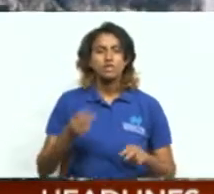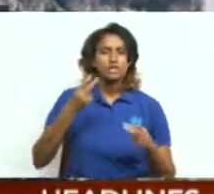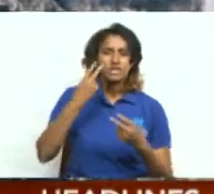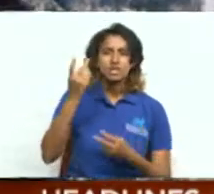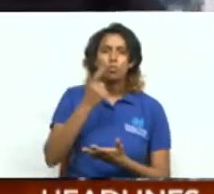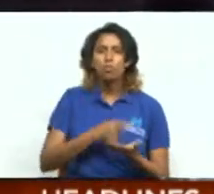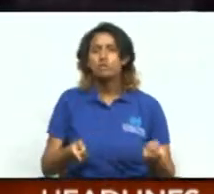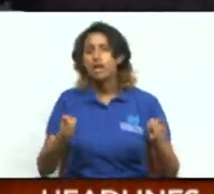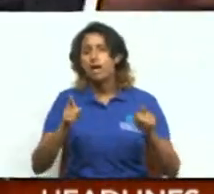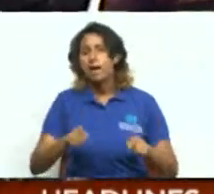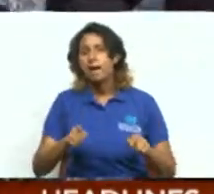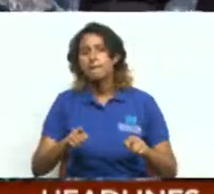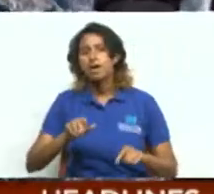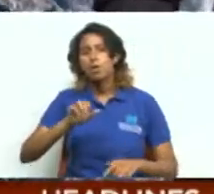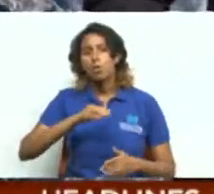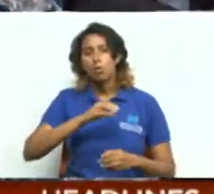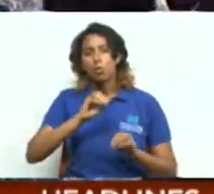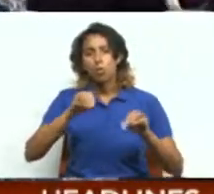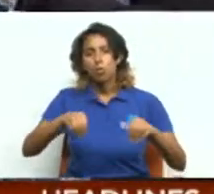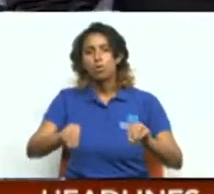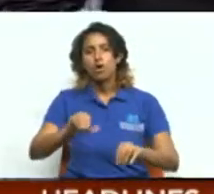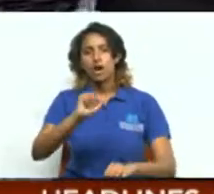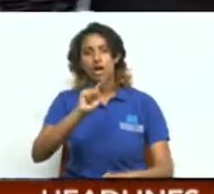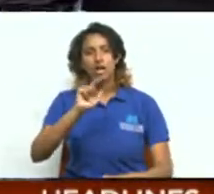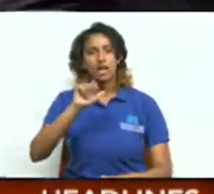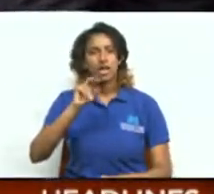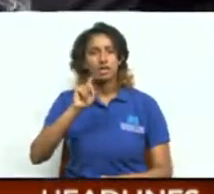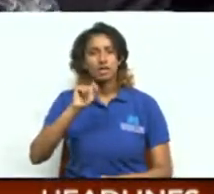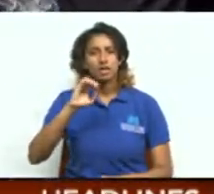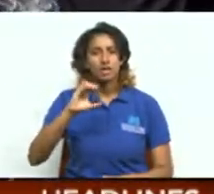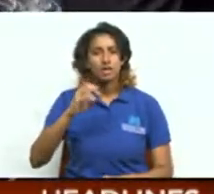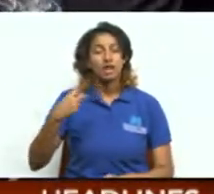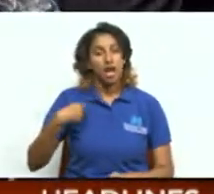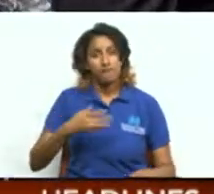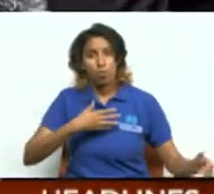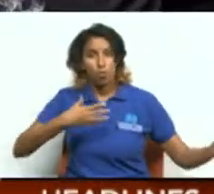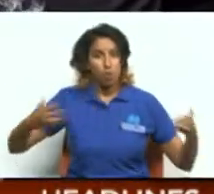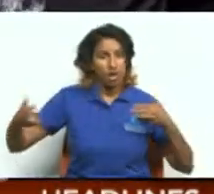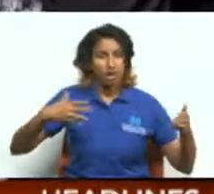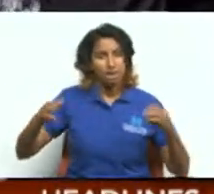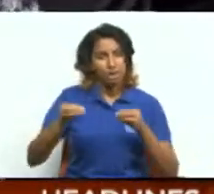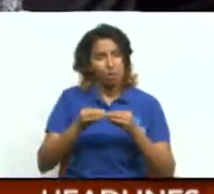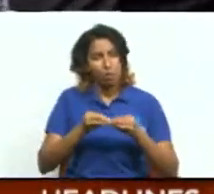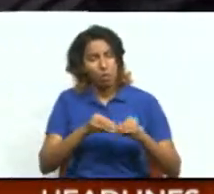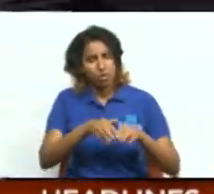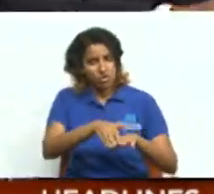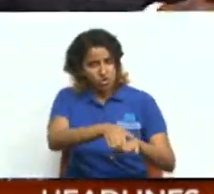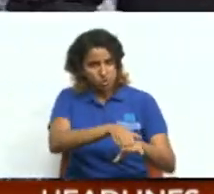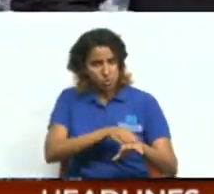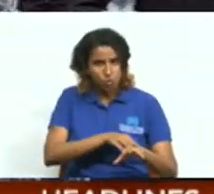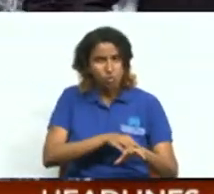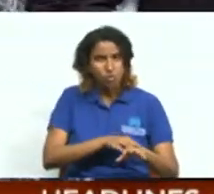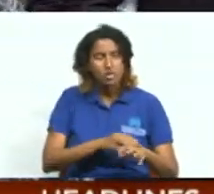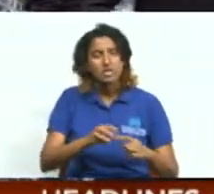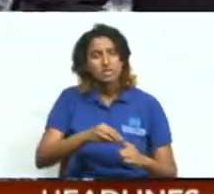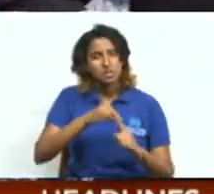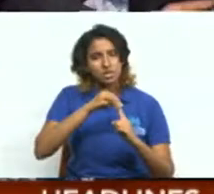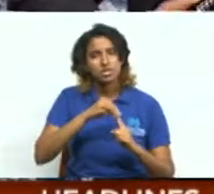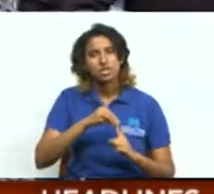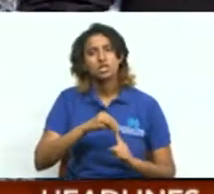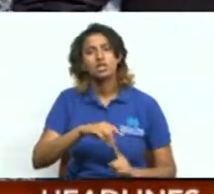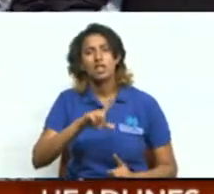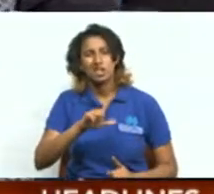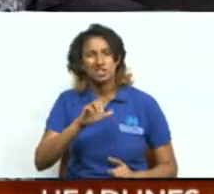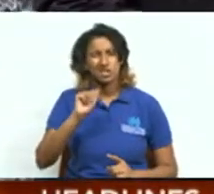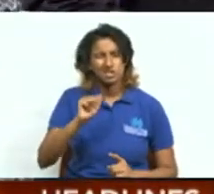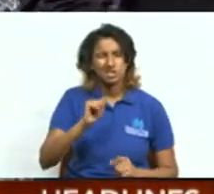Atlantic. And we have winds that are about to slow down across the Caribbean region, specifically in the Lesser Antilles, over the next couple of days, and that will lead